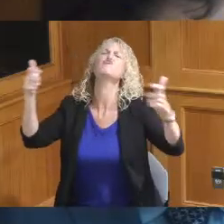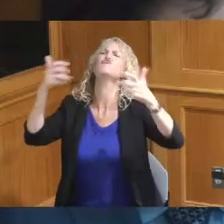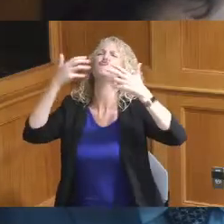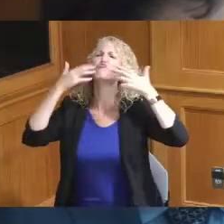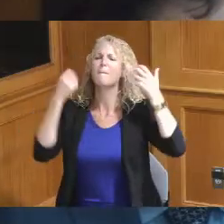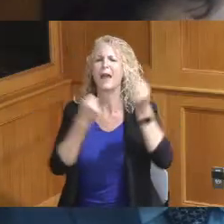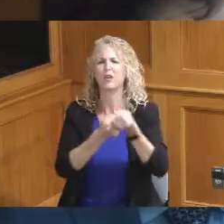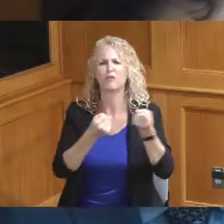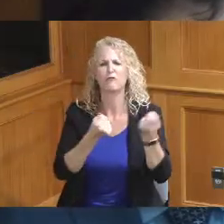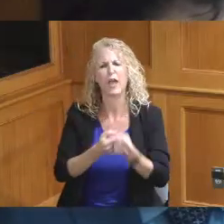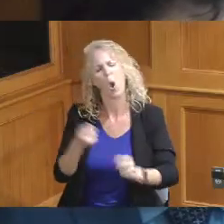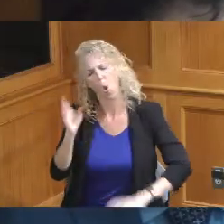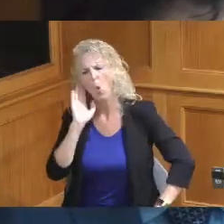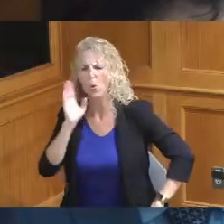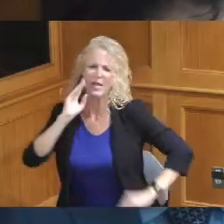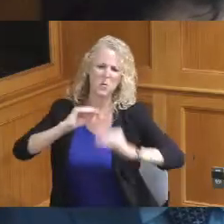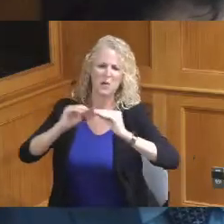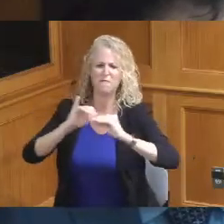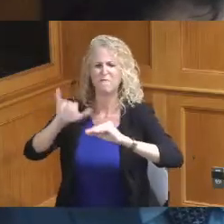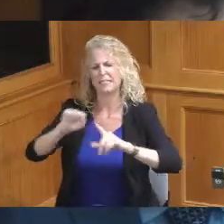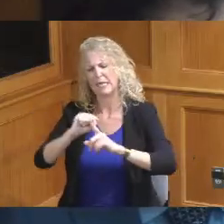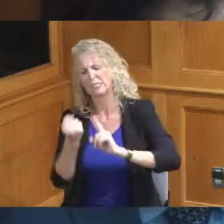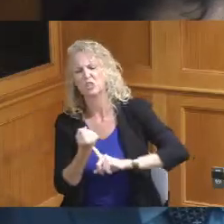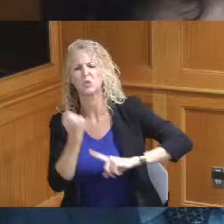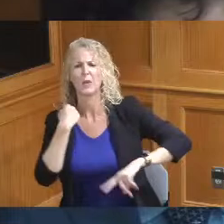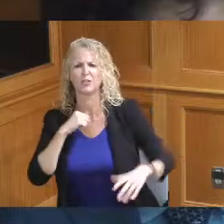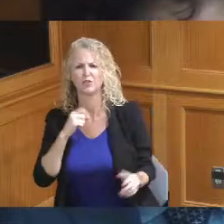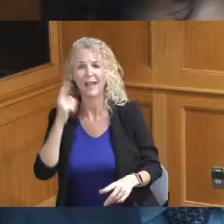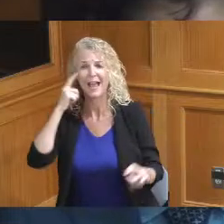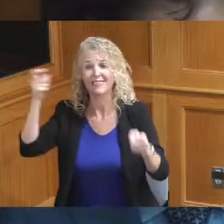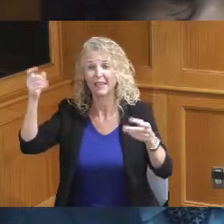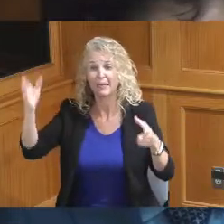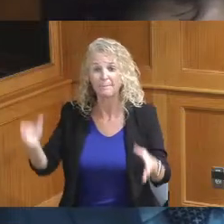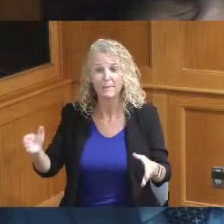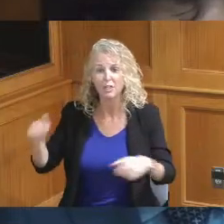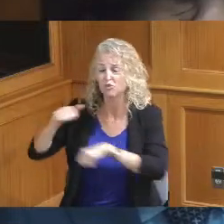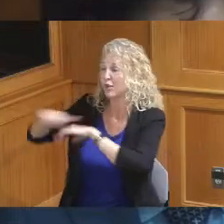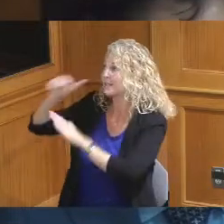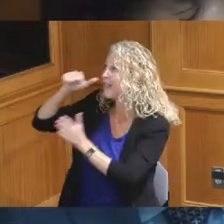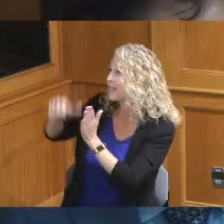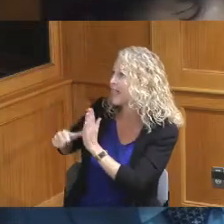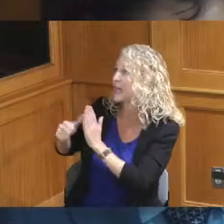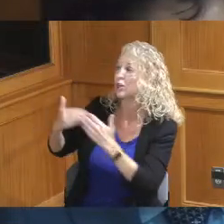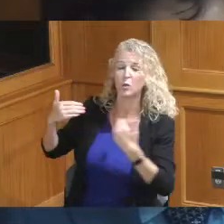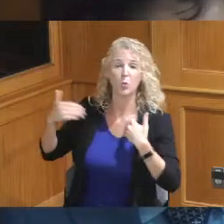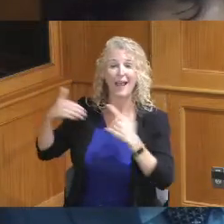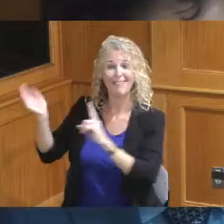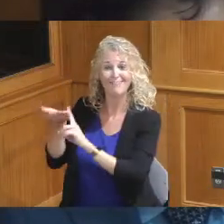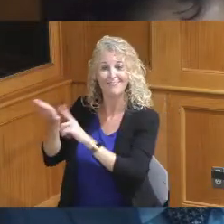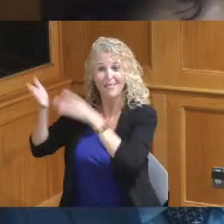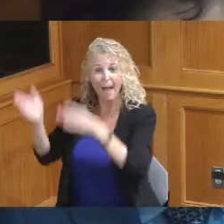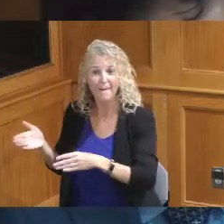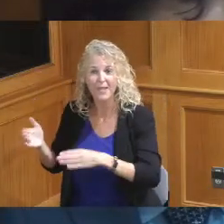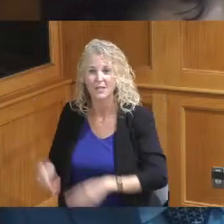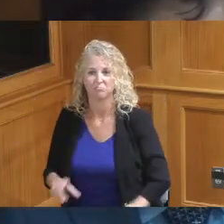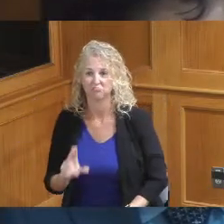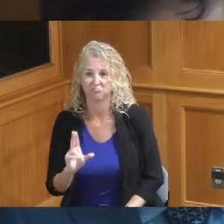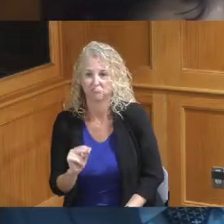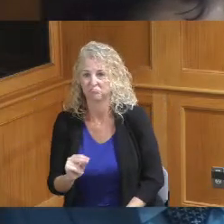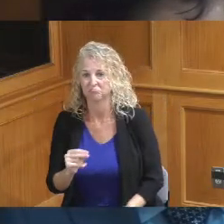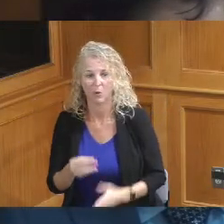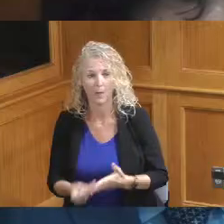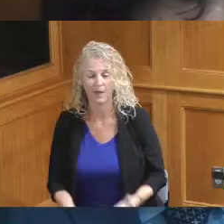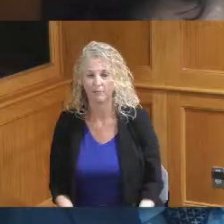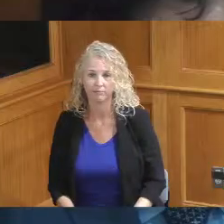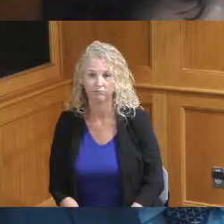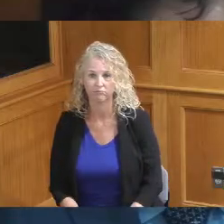gonna do something up at the state. And I think the administrator ran and sent him a letter, and we had lobbyists. He came back with $0.